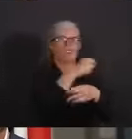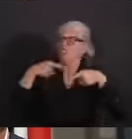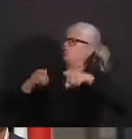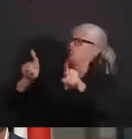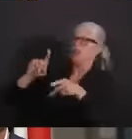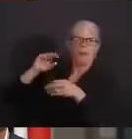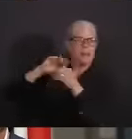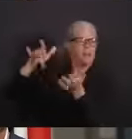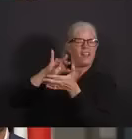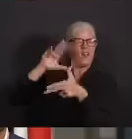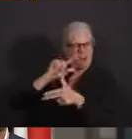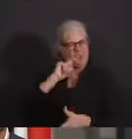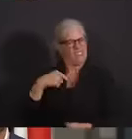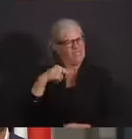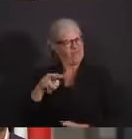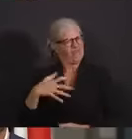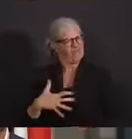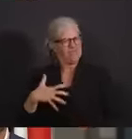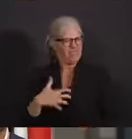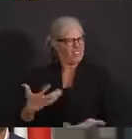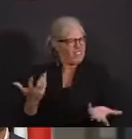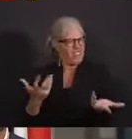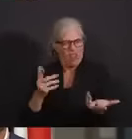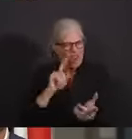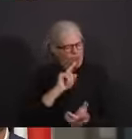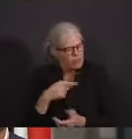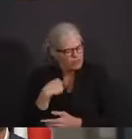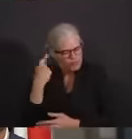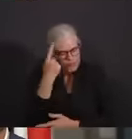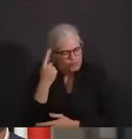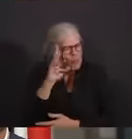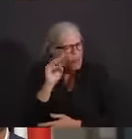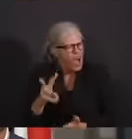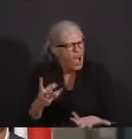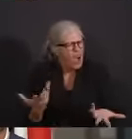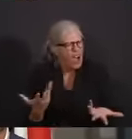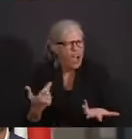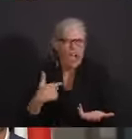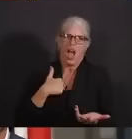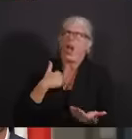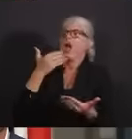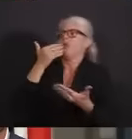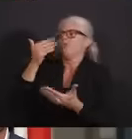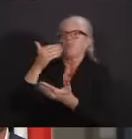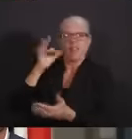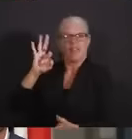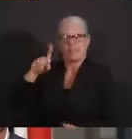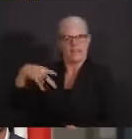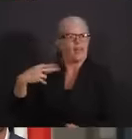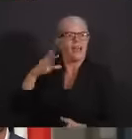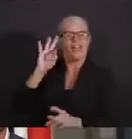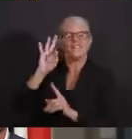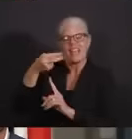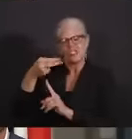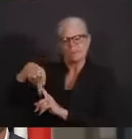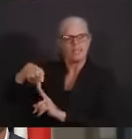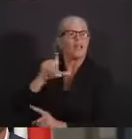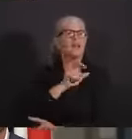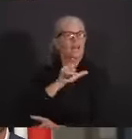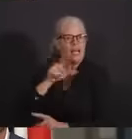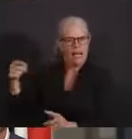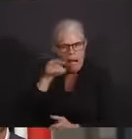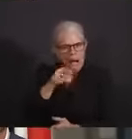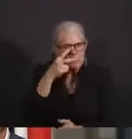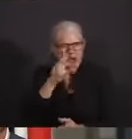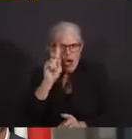mean, it's just unbelievable that somebody would do that. And so I'm thankful for the FHP folks out of Tampa for rescuing the dog.